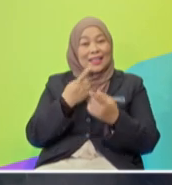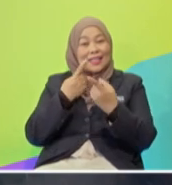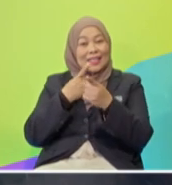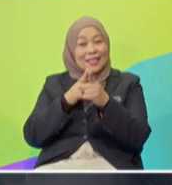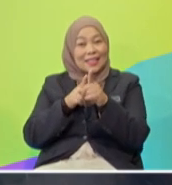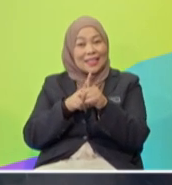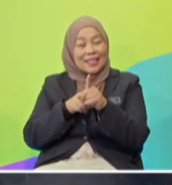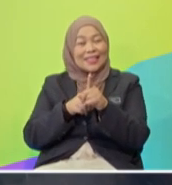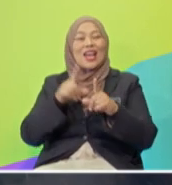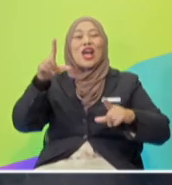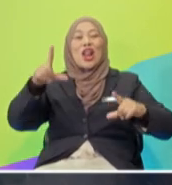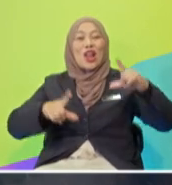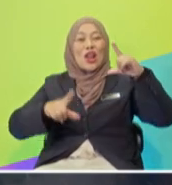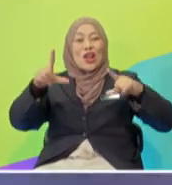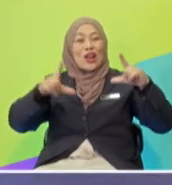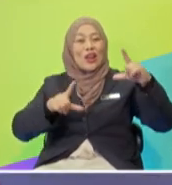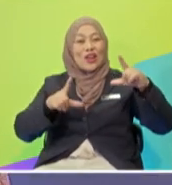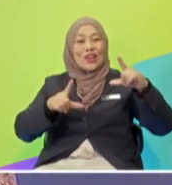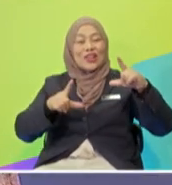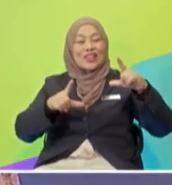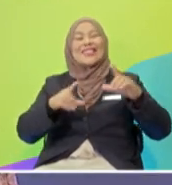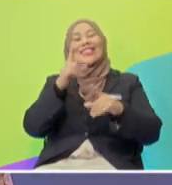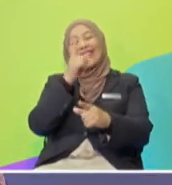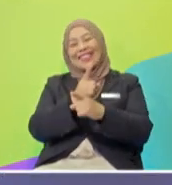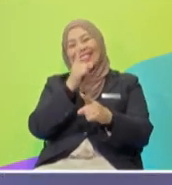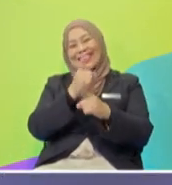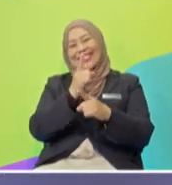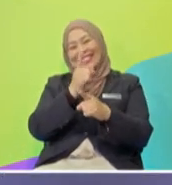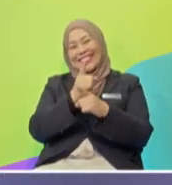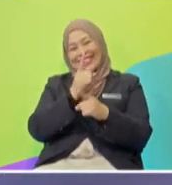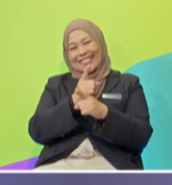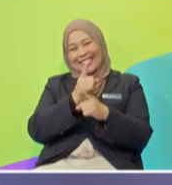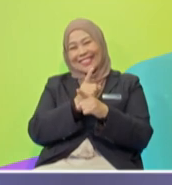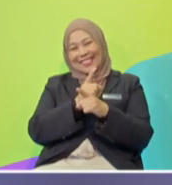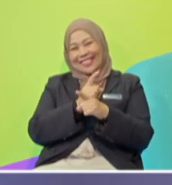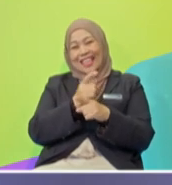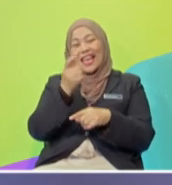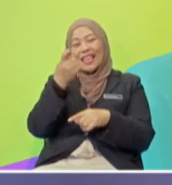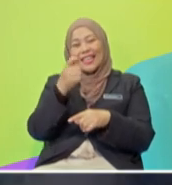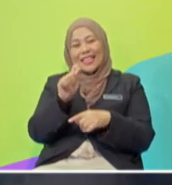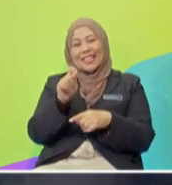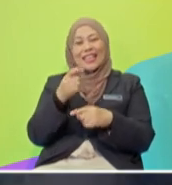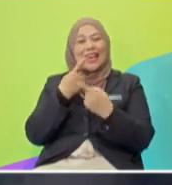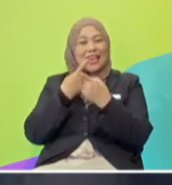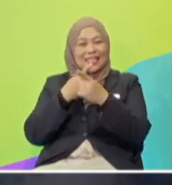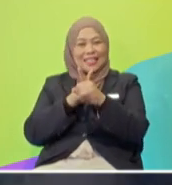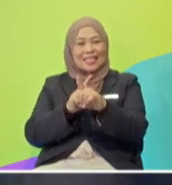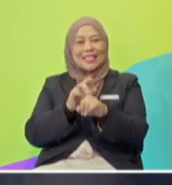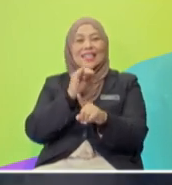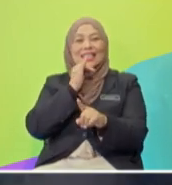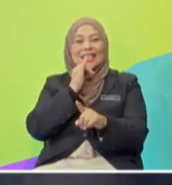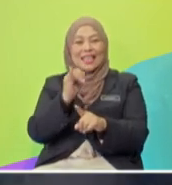is lorry, teacher. Is that correct? Yes, you're right. Yes! Good job, so everyone. So the answer is